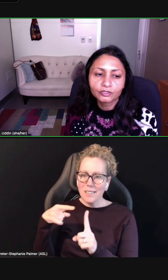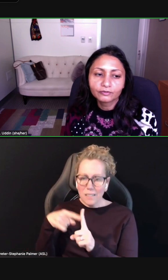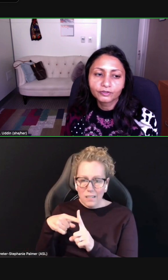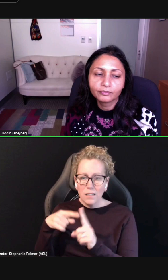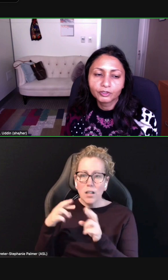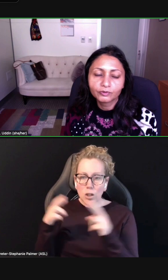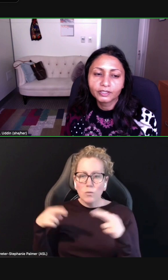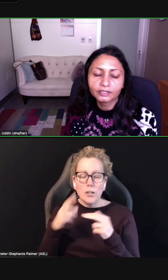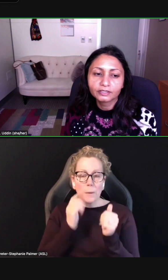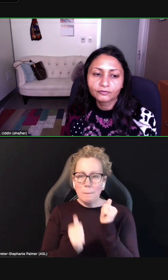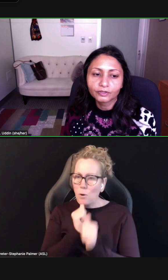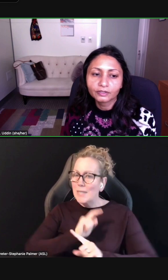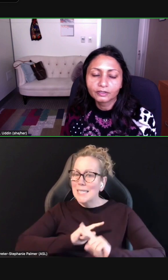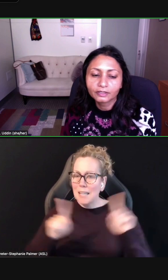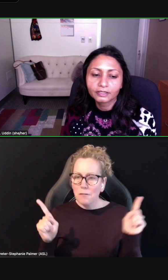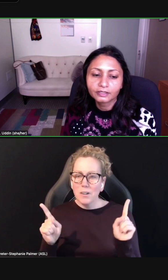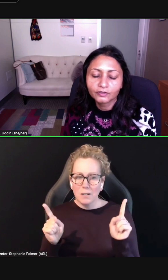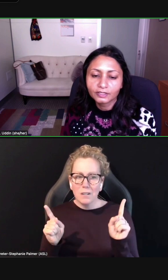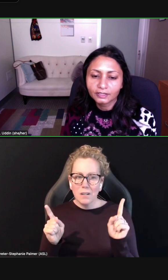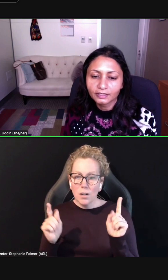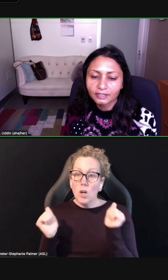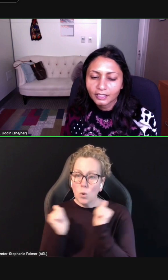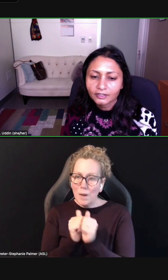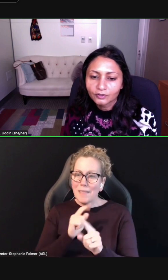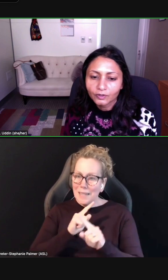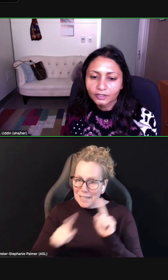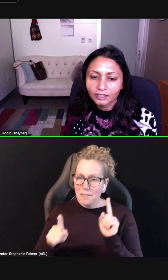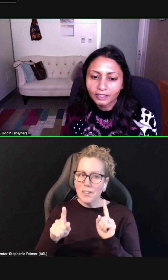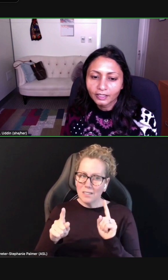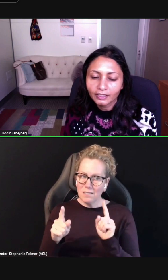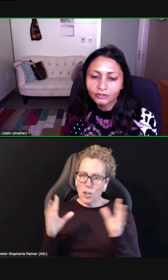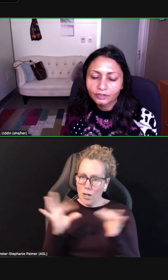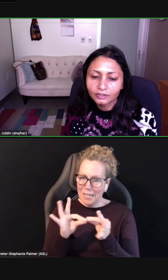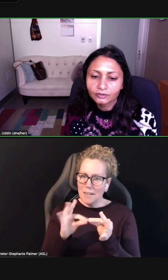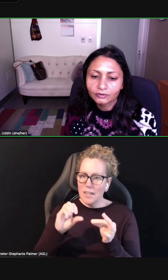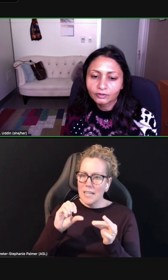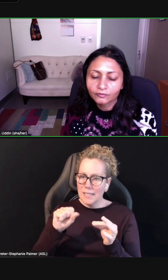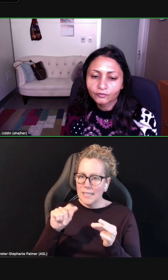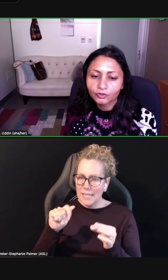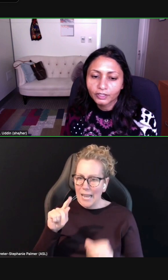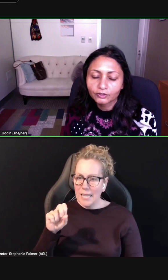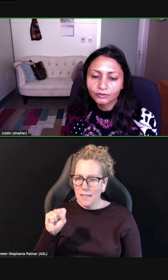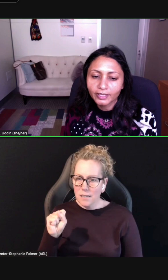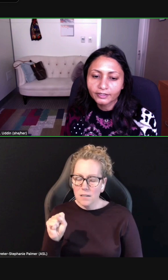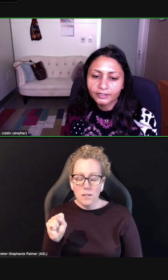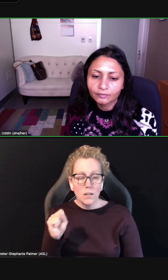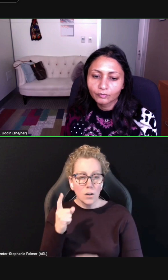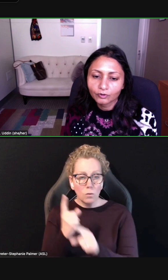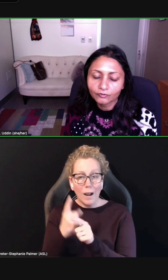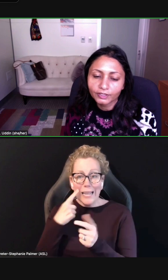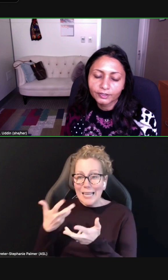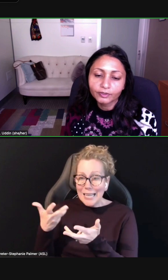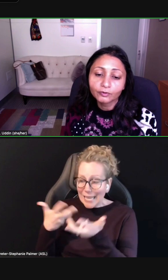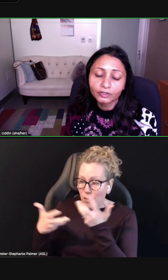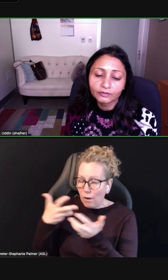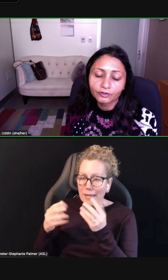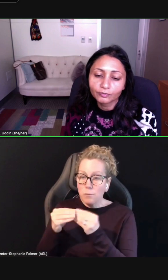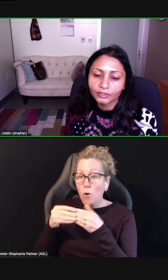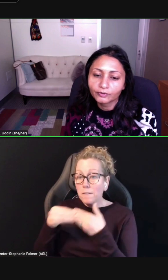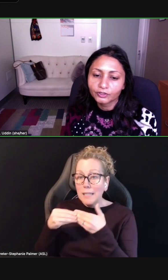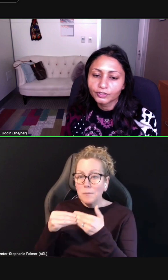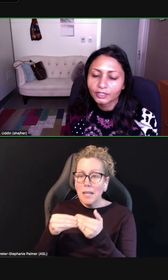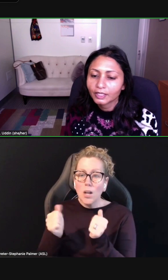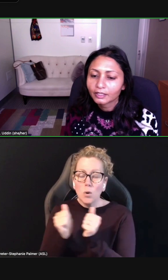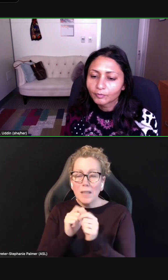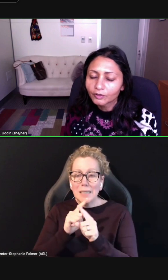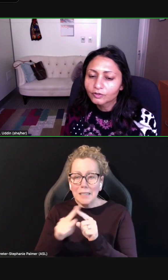the most different between its different connectivity states. So it sort of interacts more flexibly with different